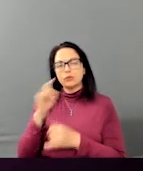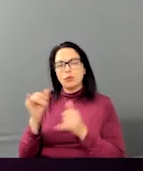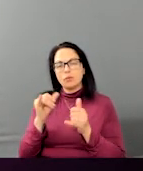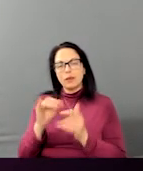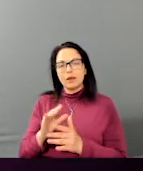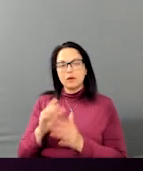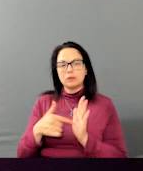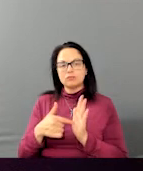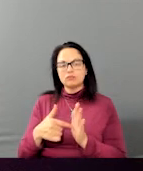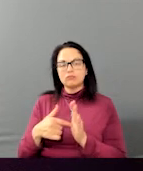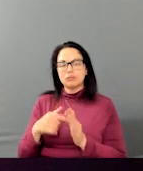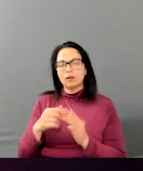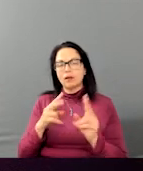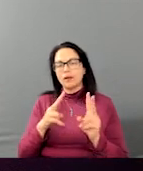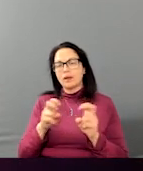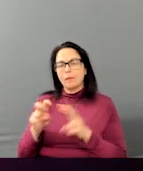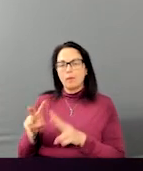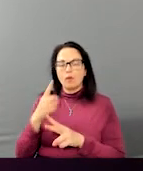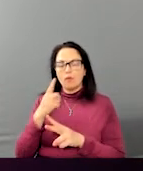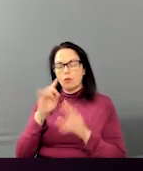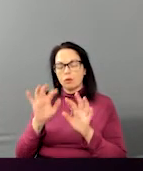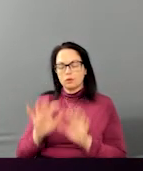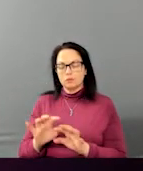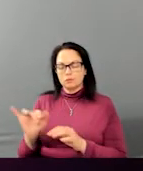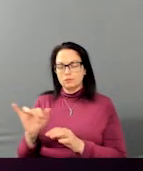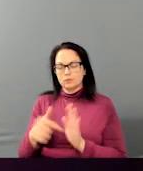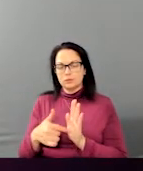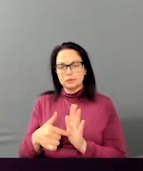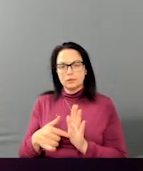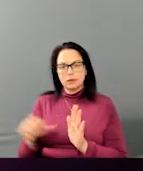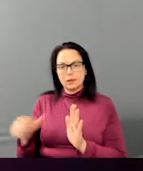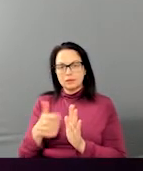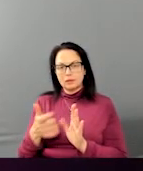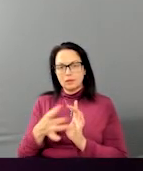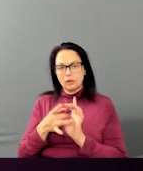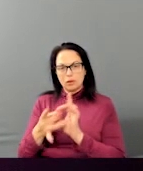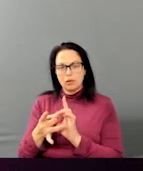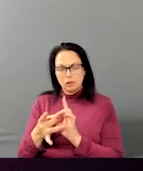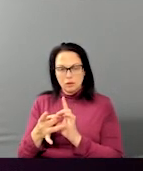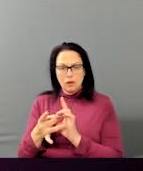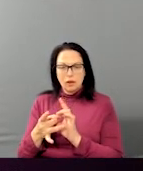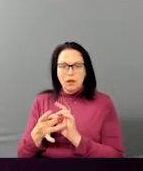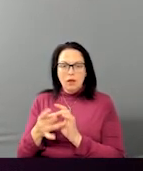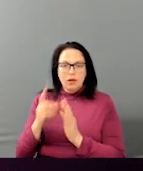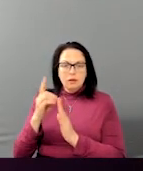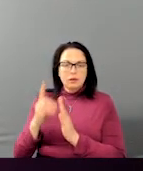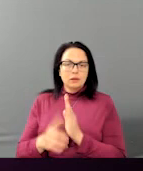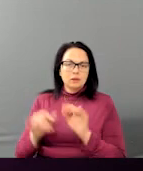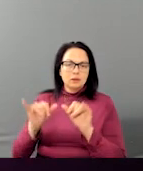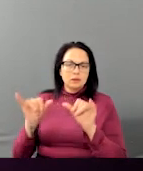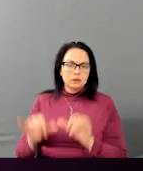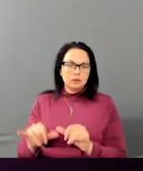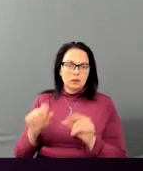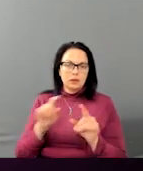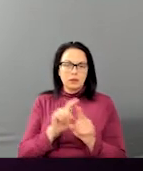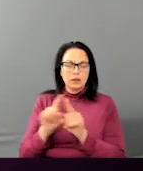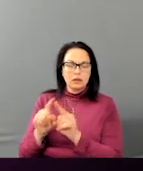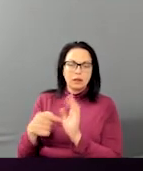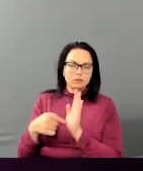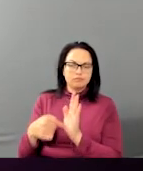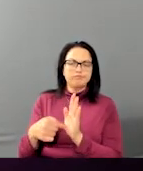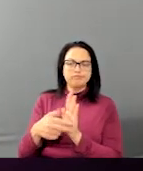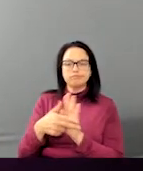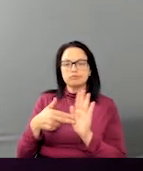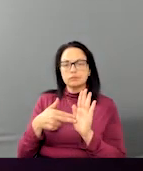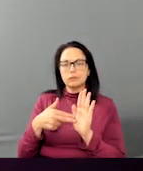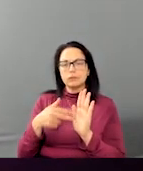out an input for typing in. Let's say that's another component in our design system. And it also takes in a label